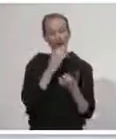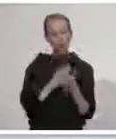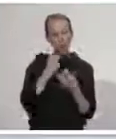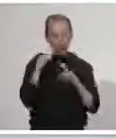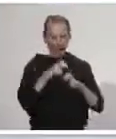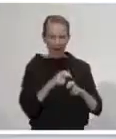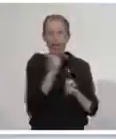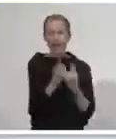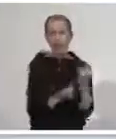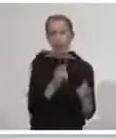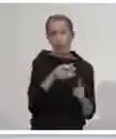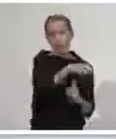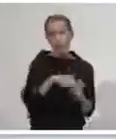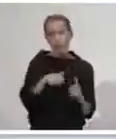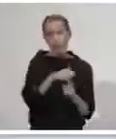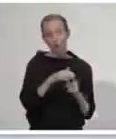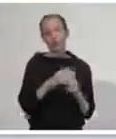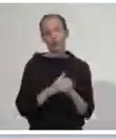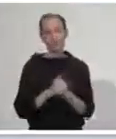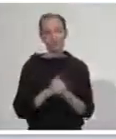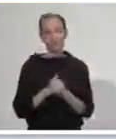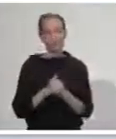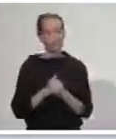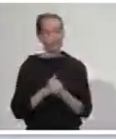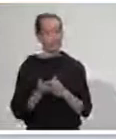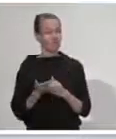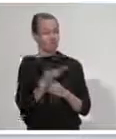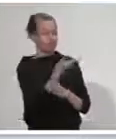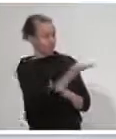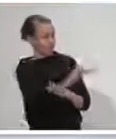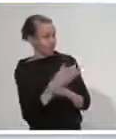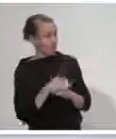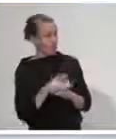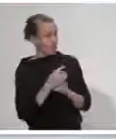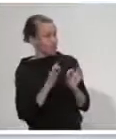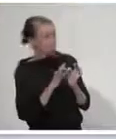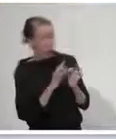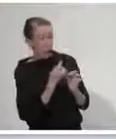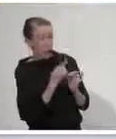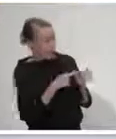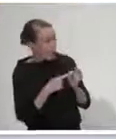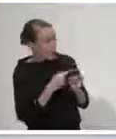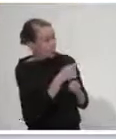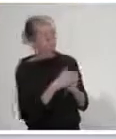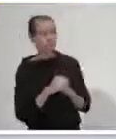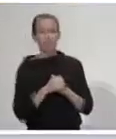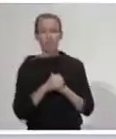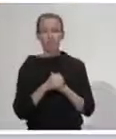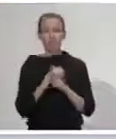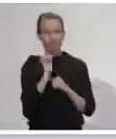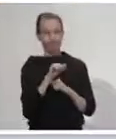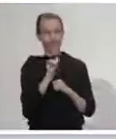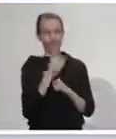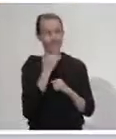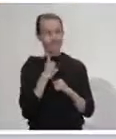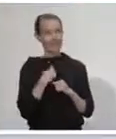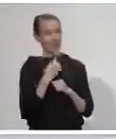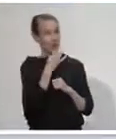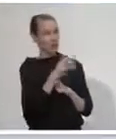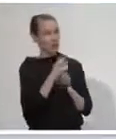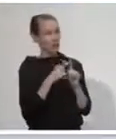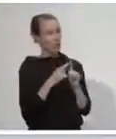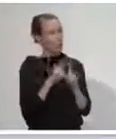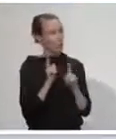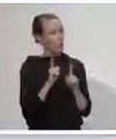I'll just pan over. Bernard, you had a question. Prime Minister, what's your view on public-private partnerships like